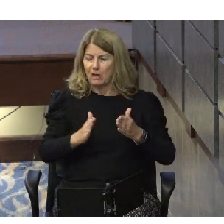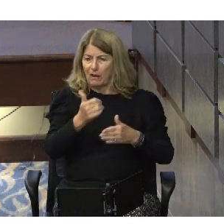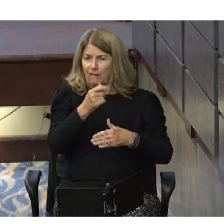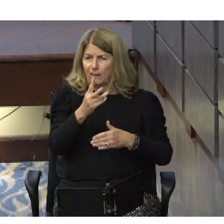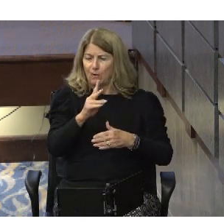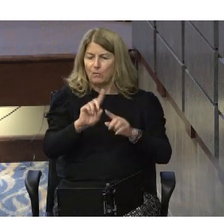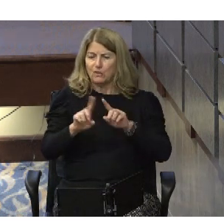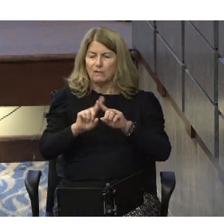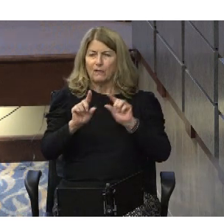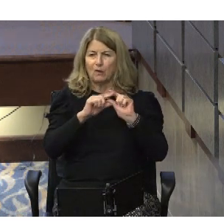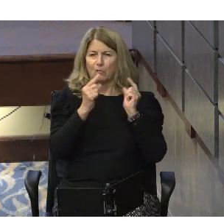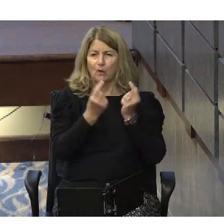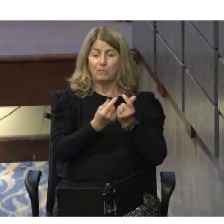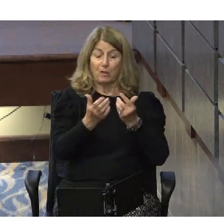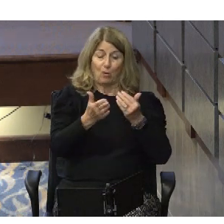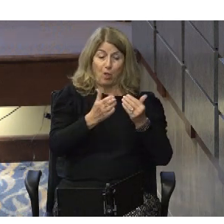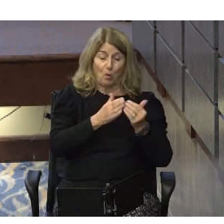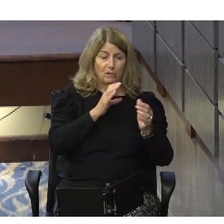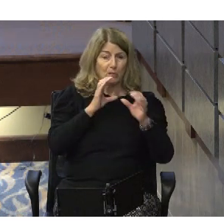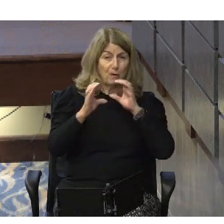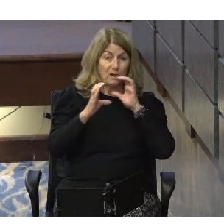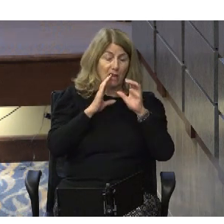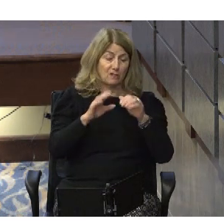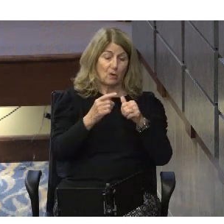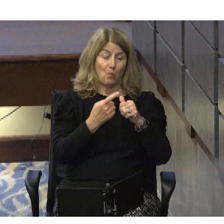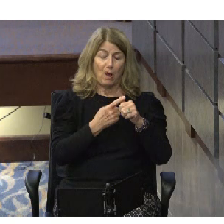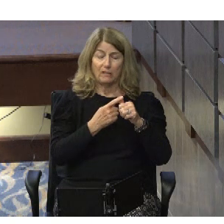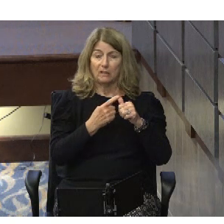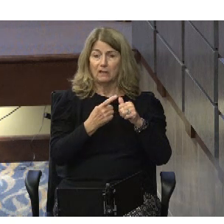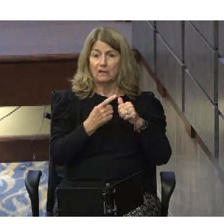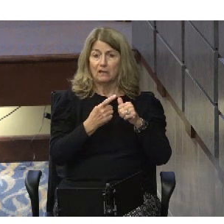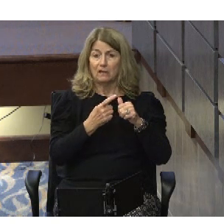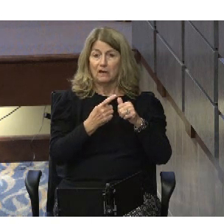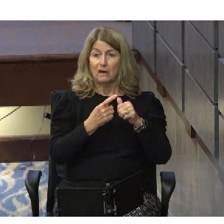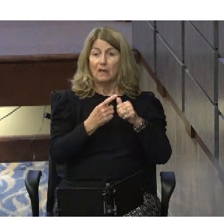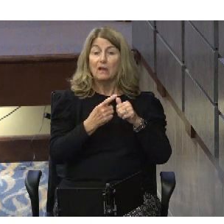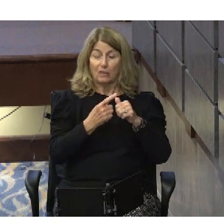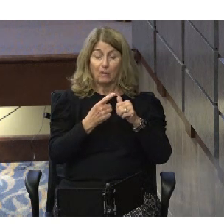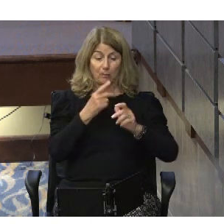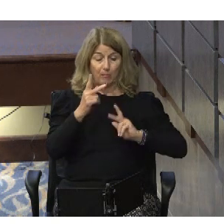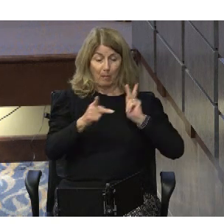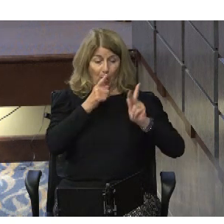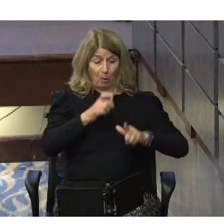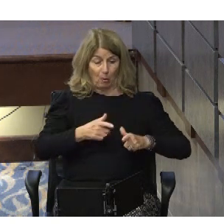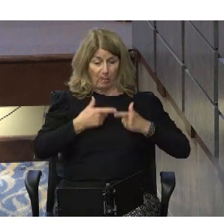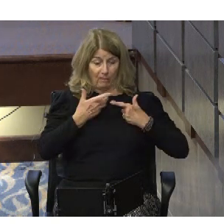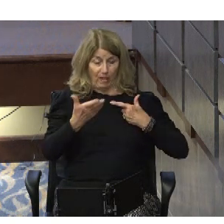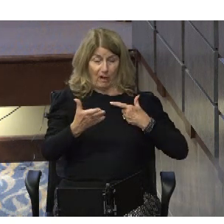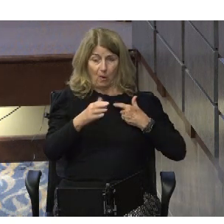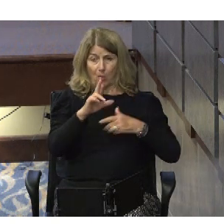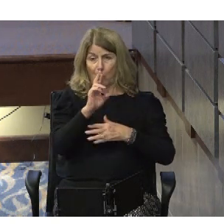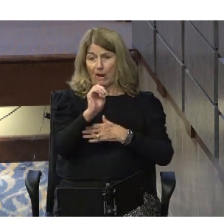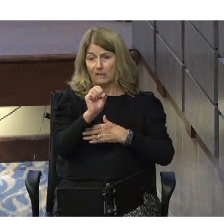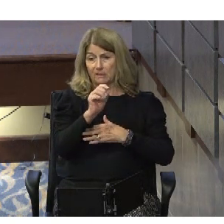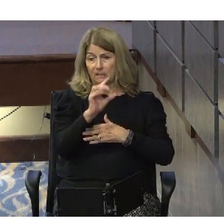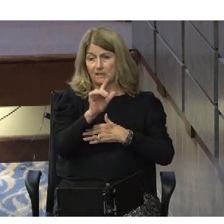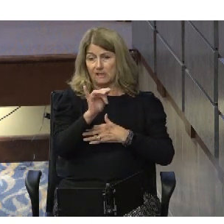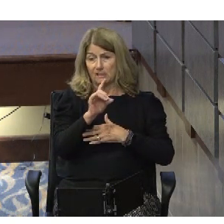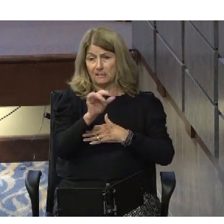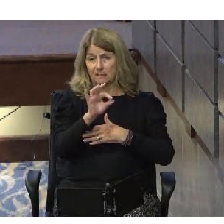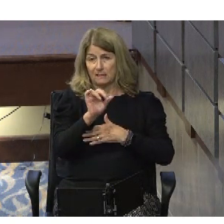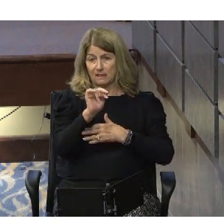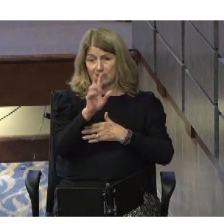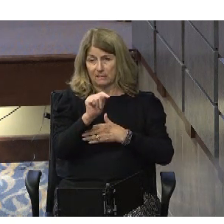be in close communication with. One, I think, is the immediate residents. While there's not that many, there's about